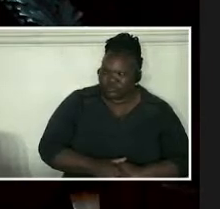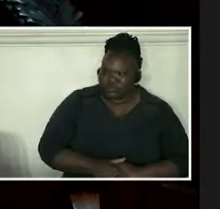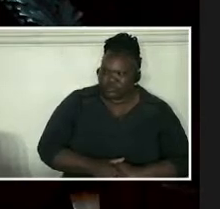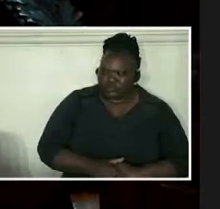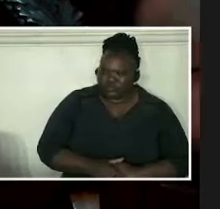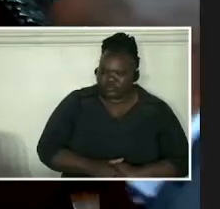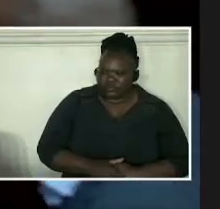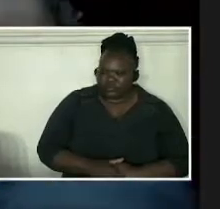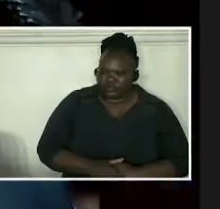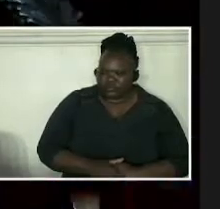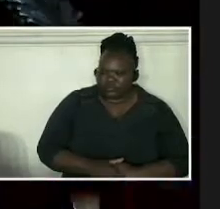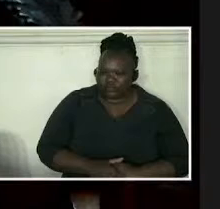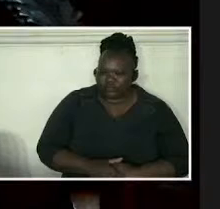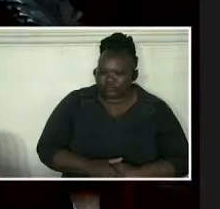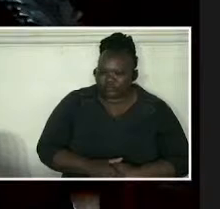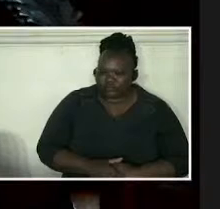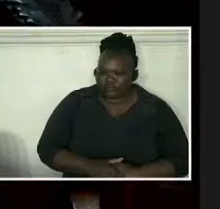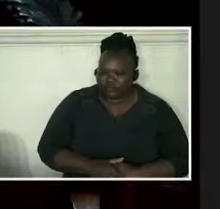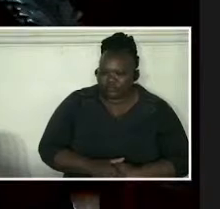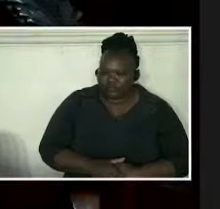can't take your time